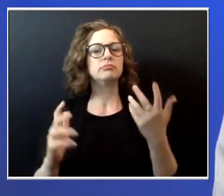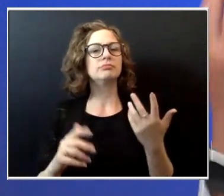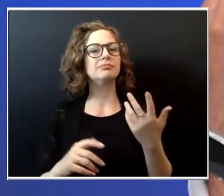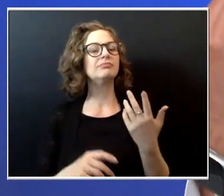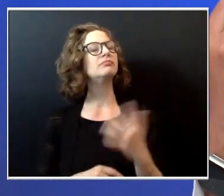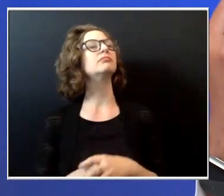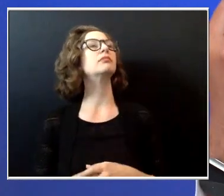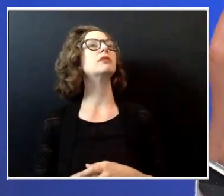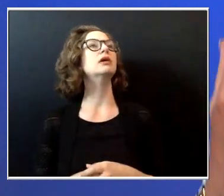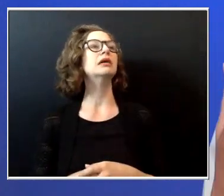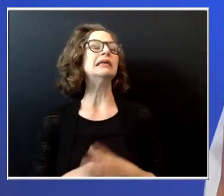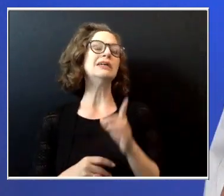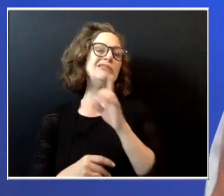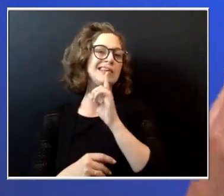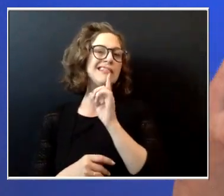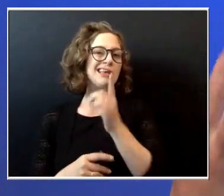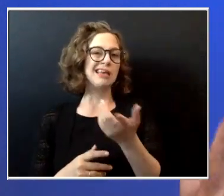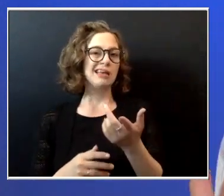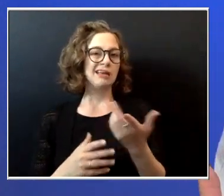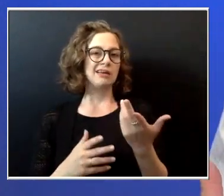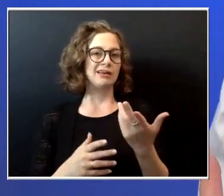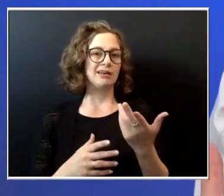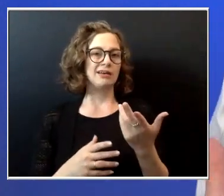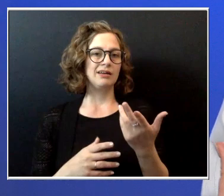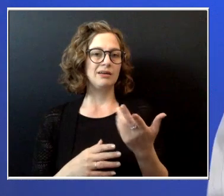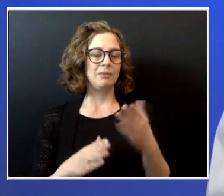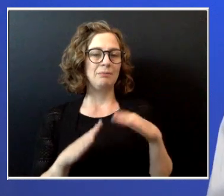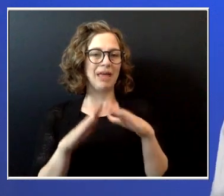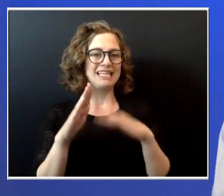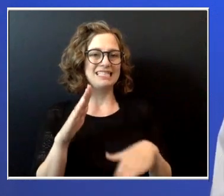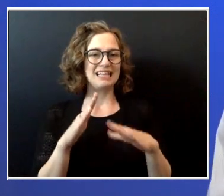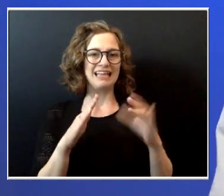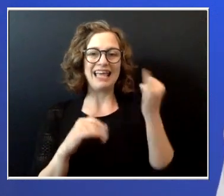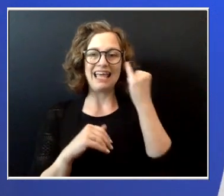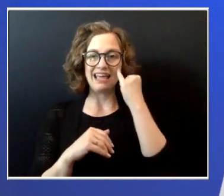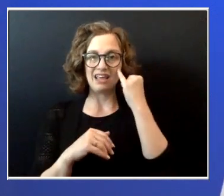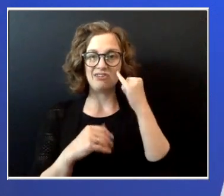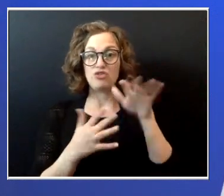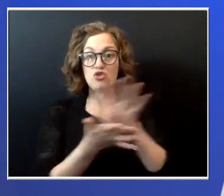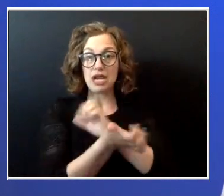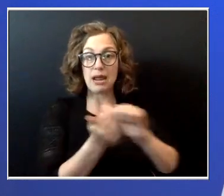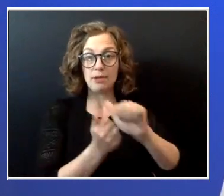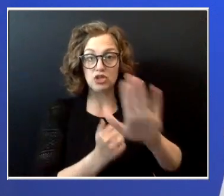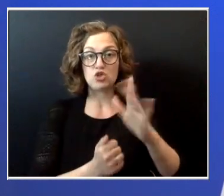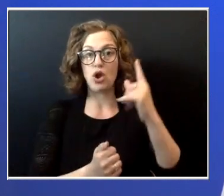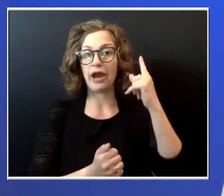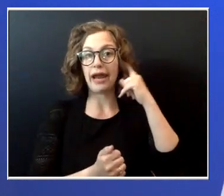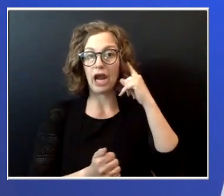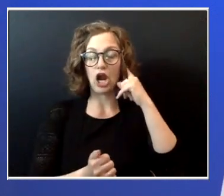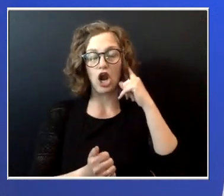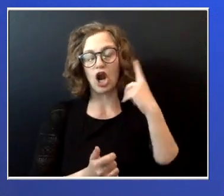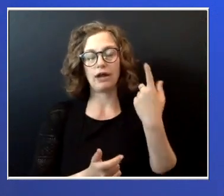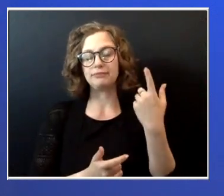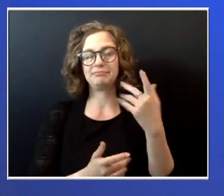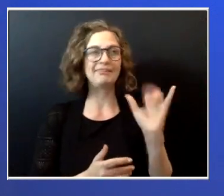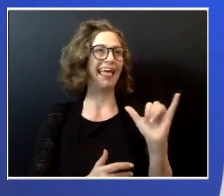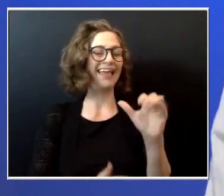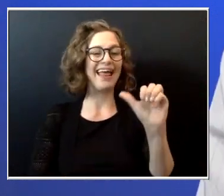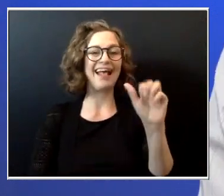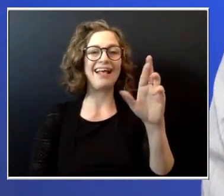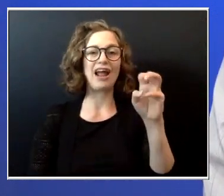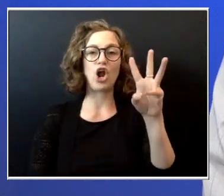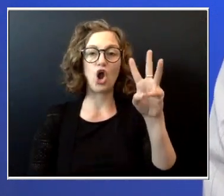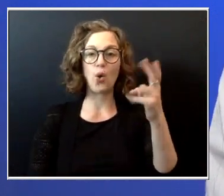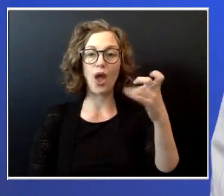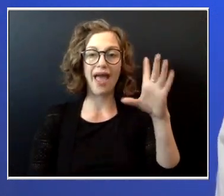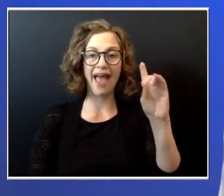that reducing the input at the ear. So we damage the ear at Arrowhead because it's the loudest place on earth. Yes, and it's awesome. Go Patrick, let's go